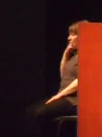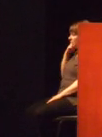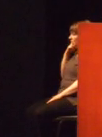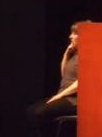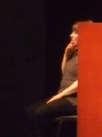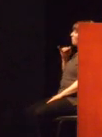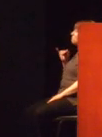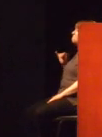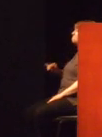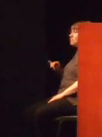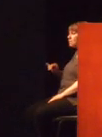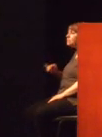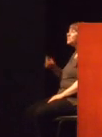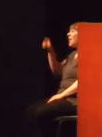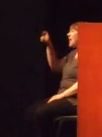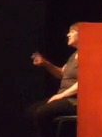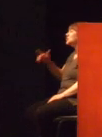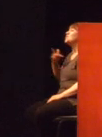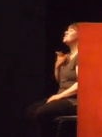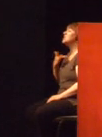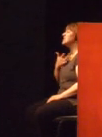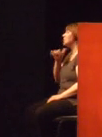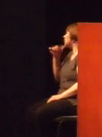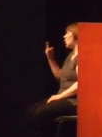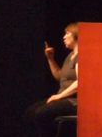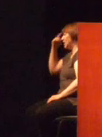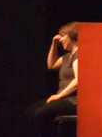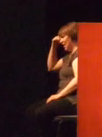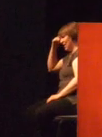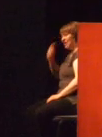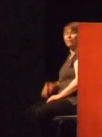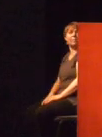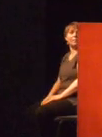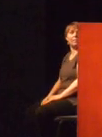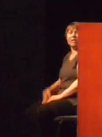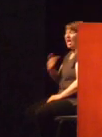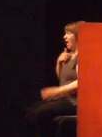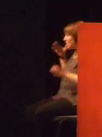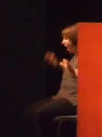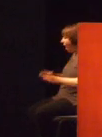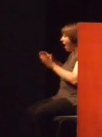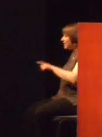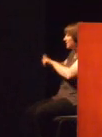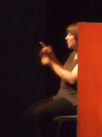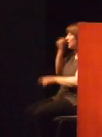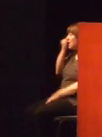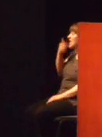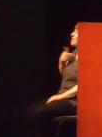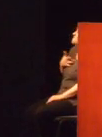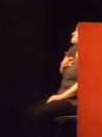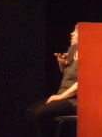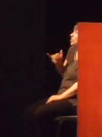of my work, is to be able to feel about racism, not just think about it. Because I would act differently if I felt about it. The other thing